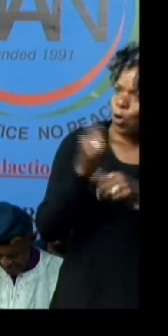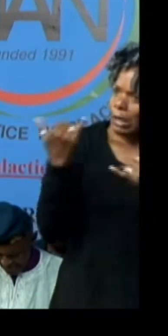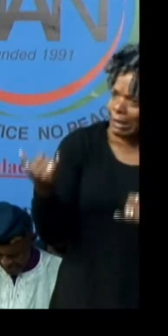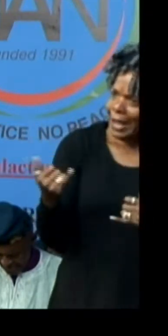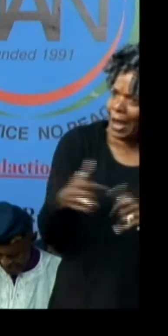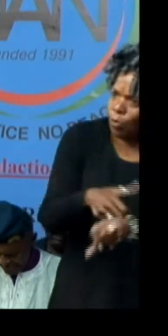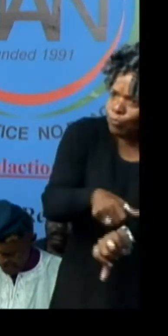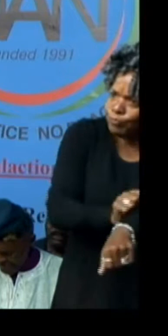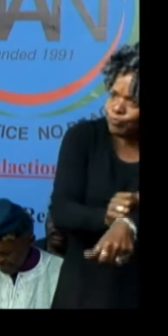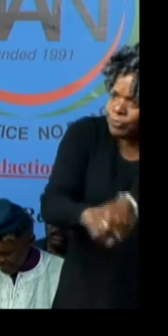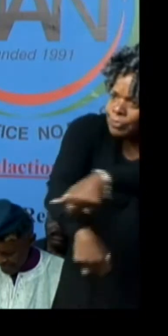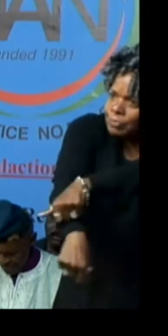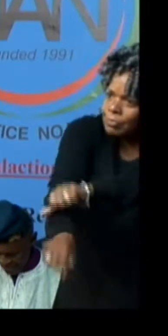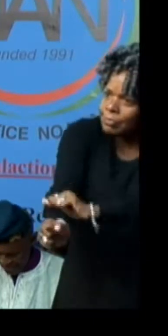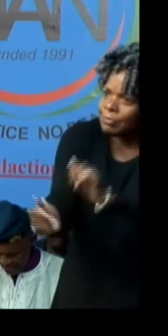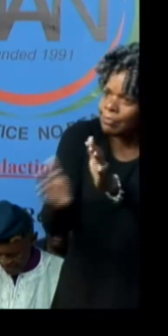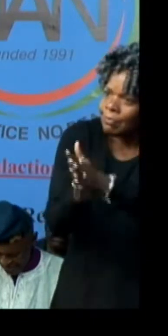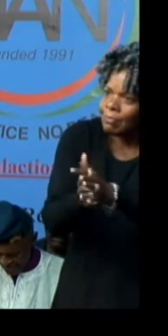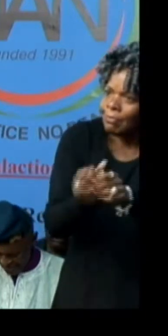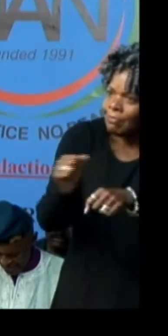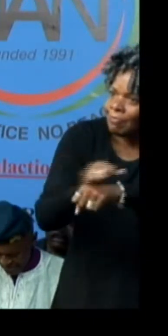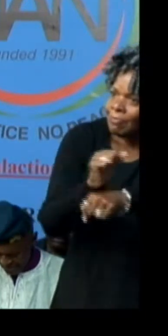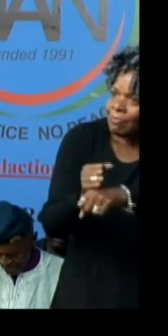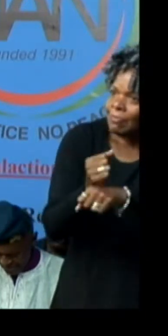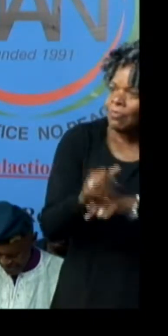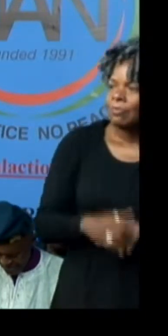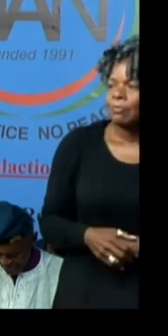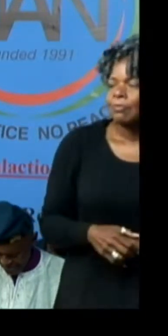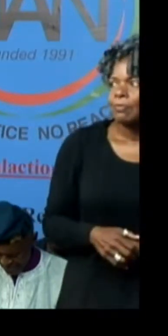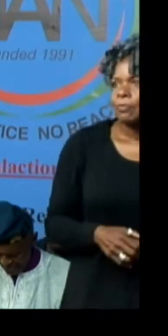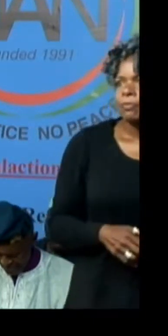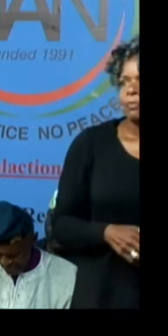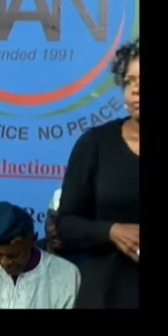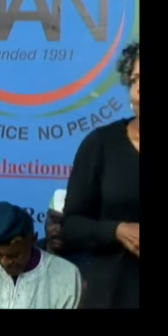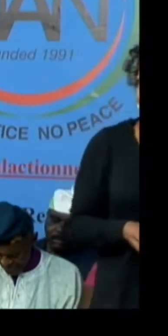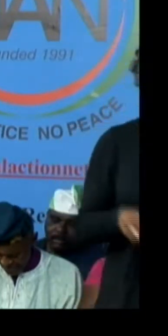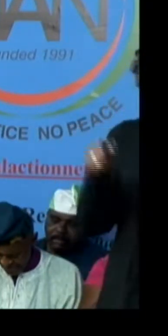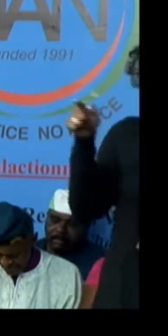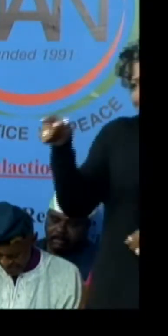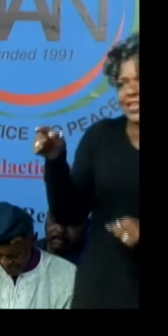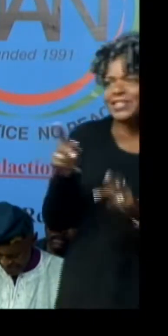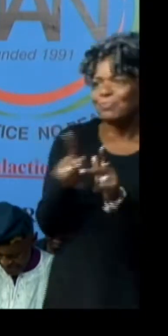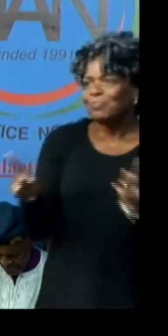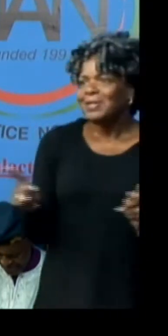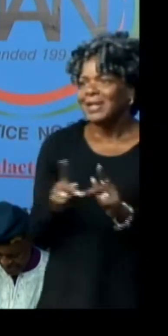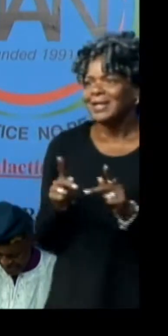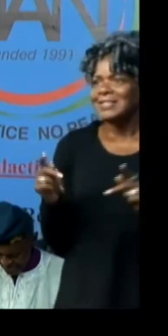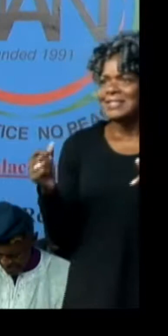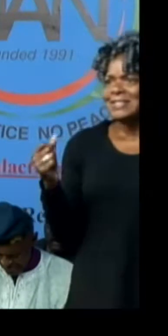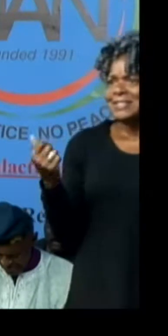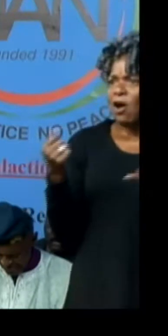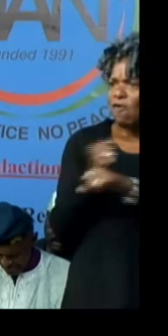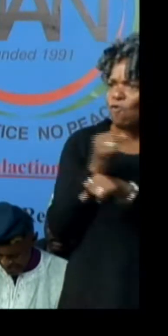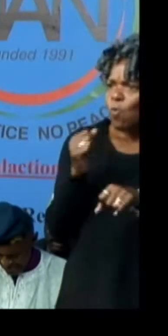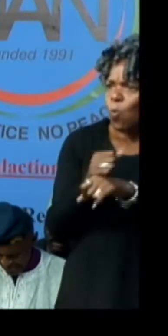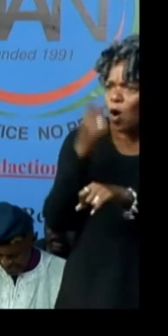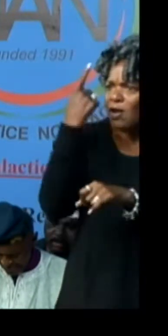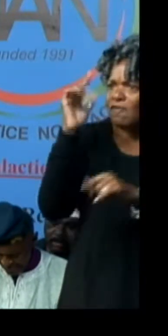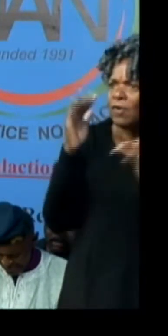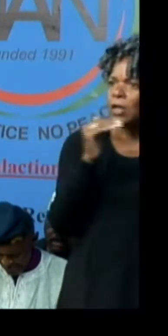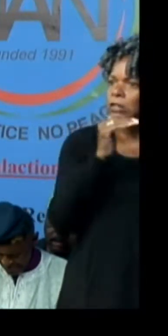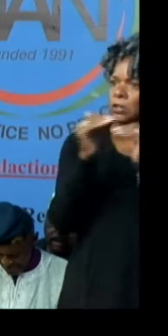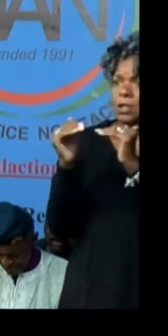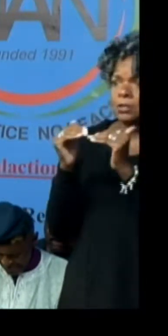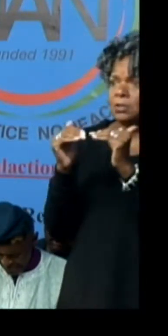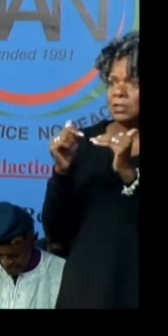been working for many, many years for the justice. And I am also very honored